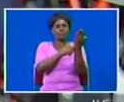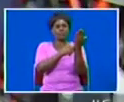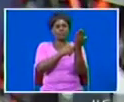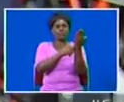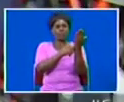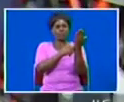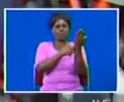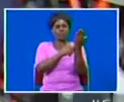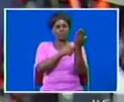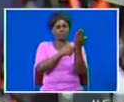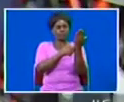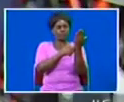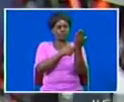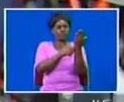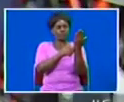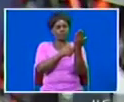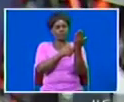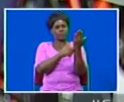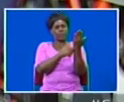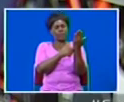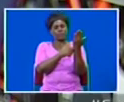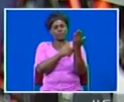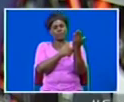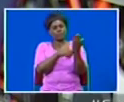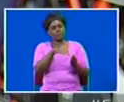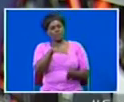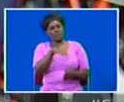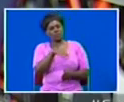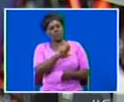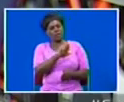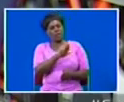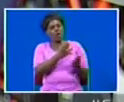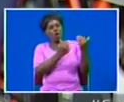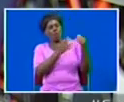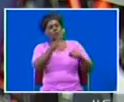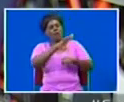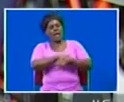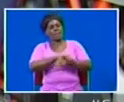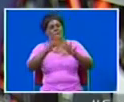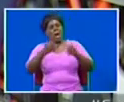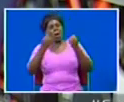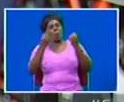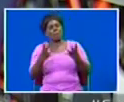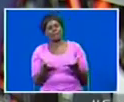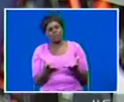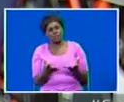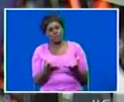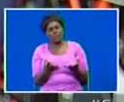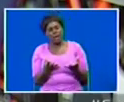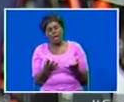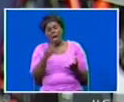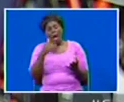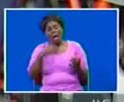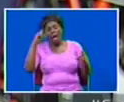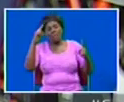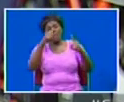remember. So how much are you looking to raise? Of course, you want as much as you can, but is there a